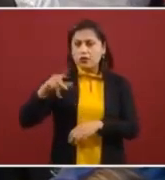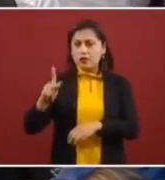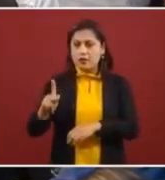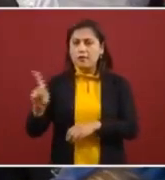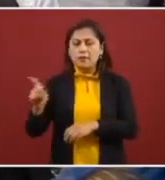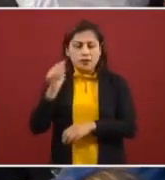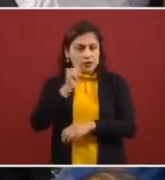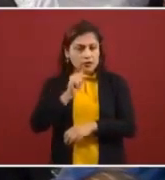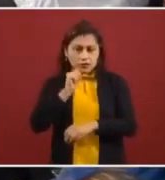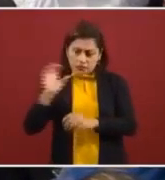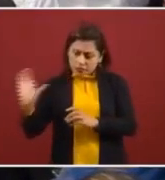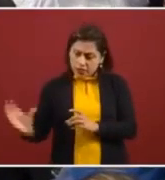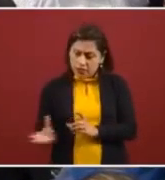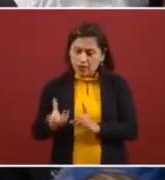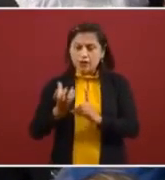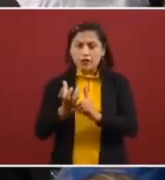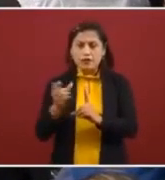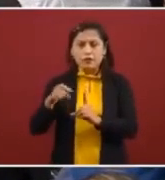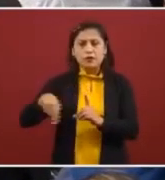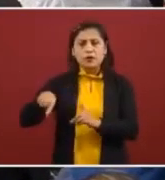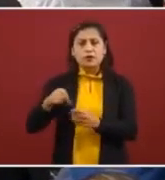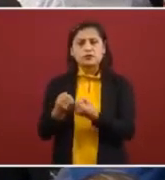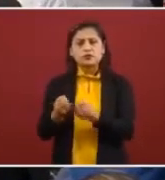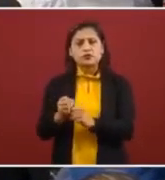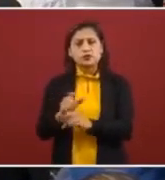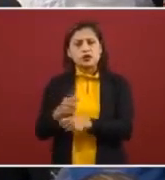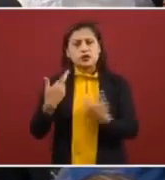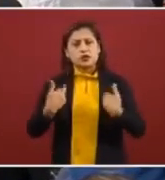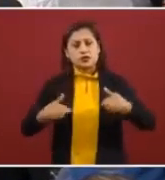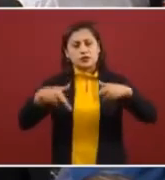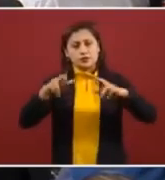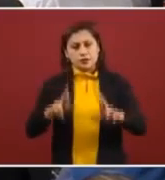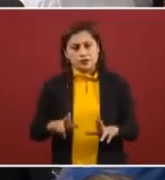la Fiscalía. So did they turn in their